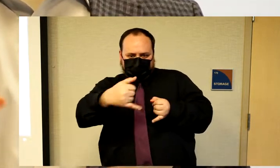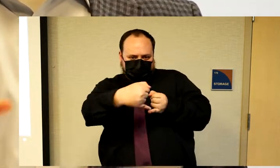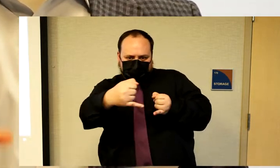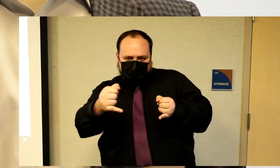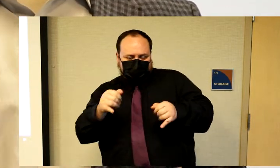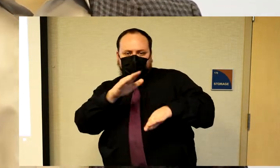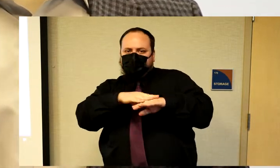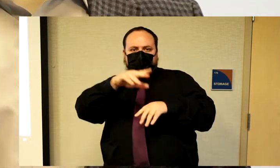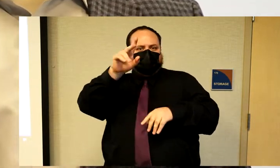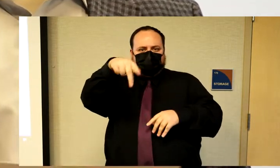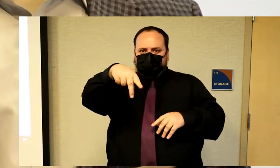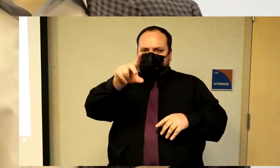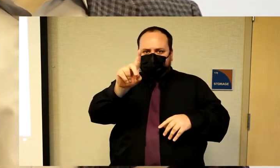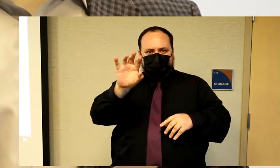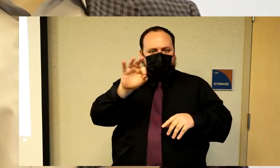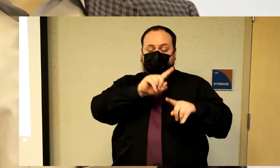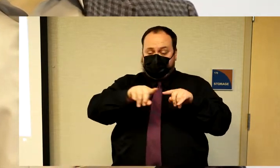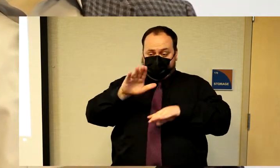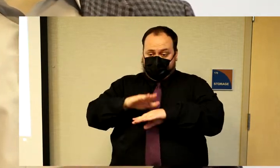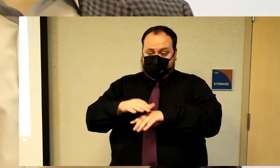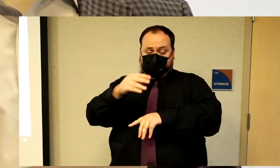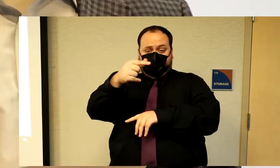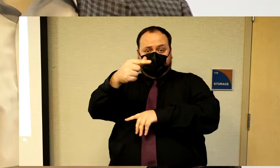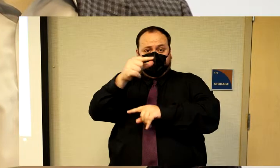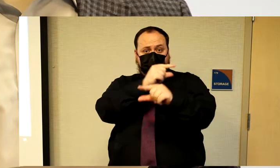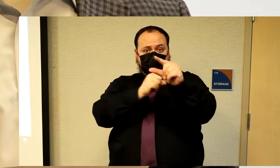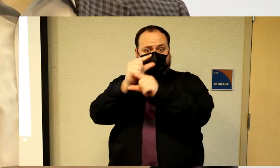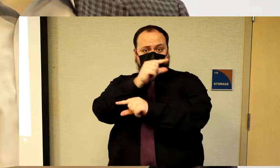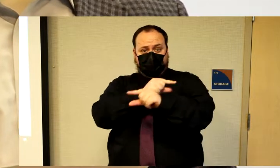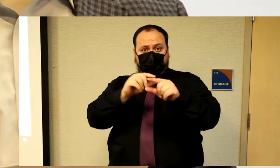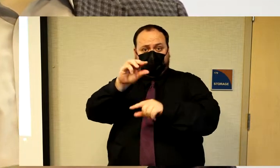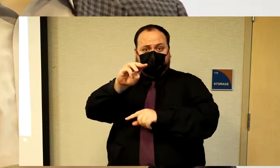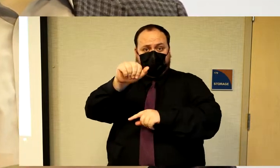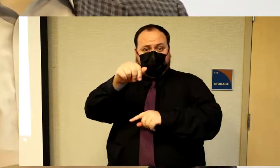PDF. But on the Google Mapping tool, you can really tell that quite well.